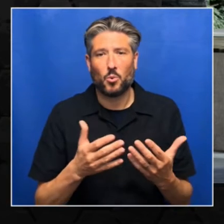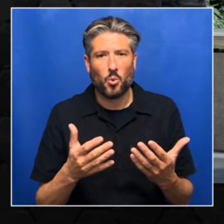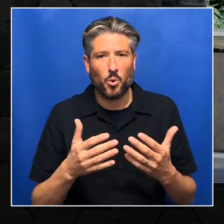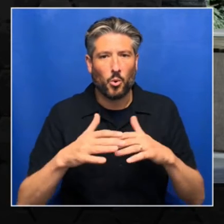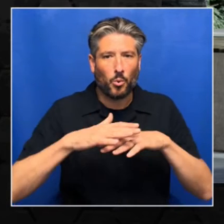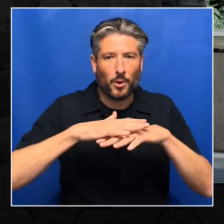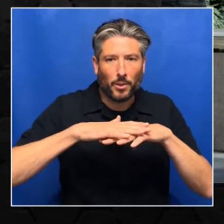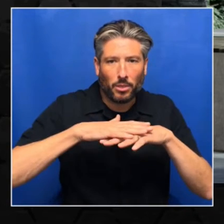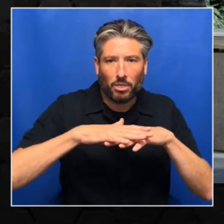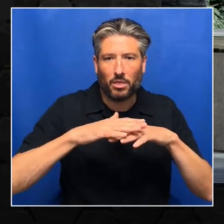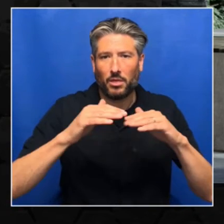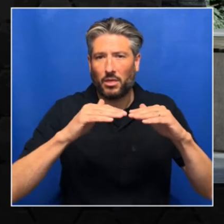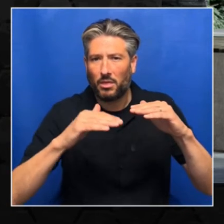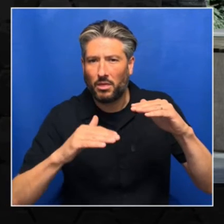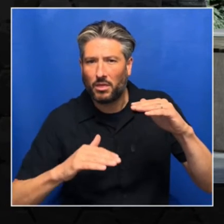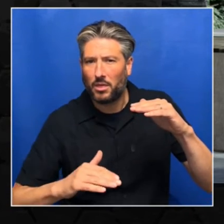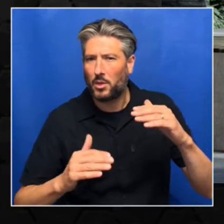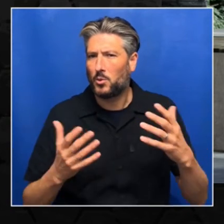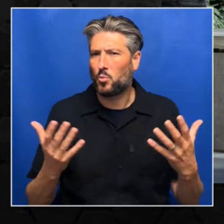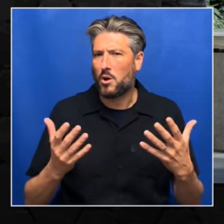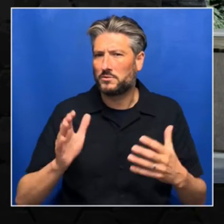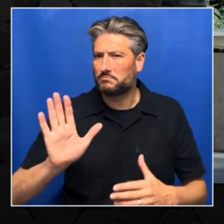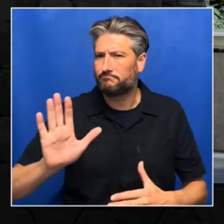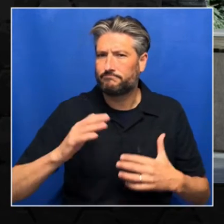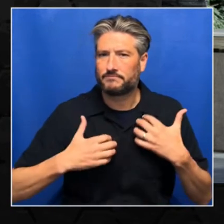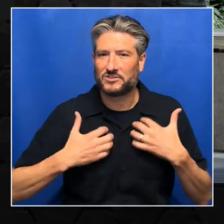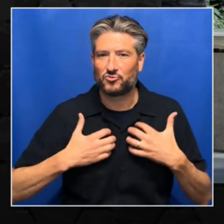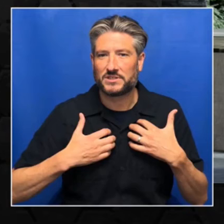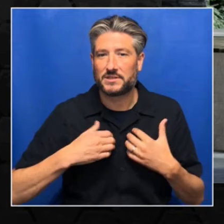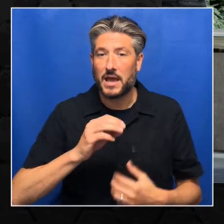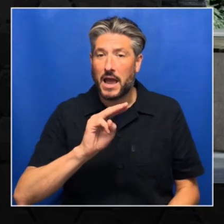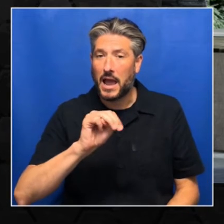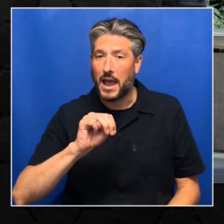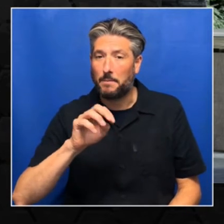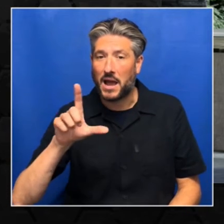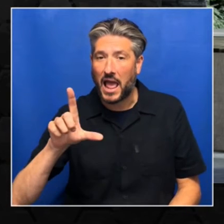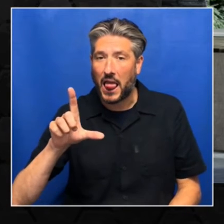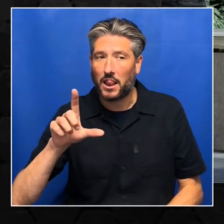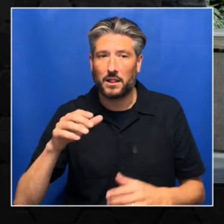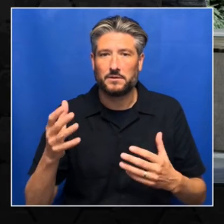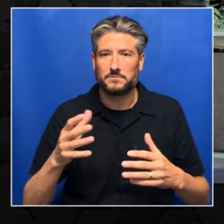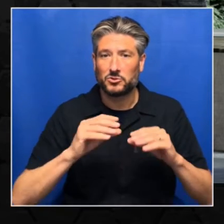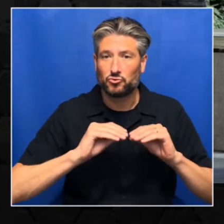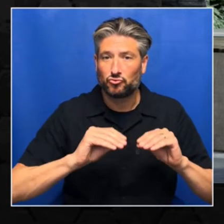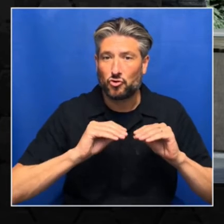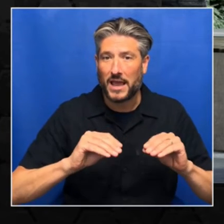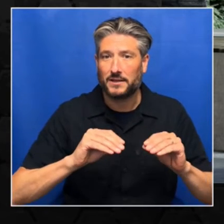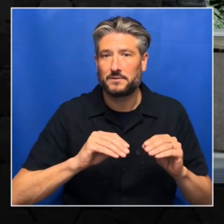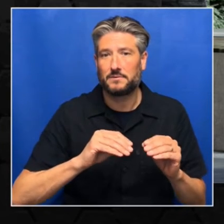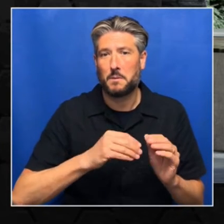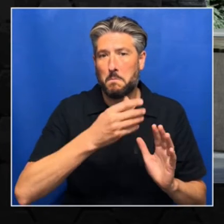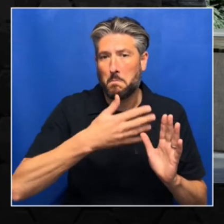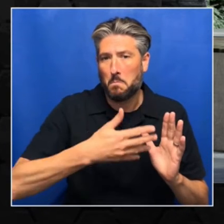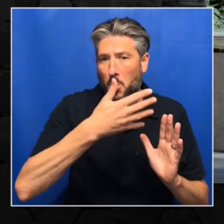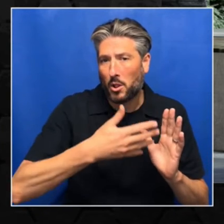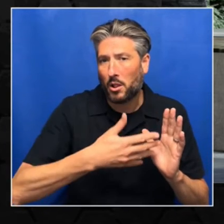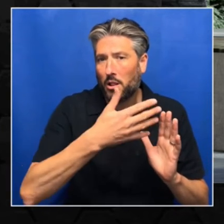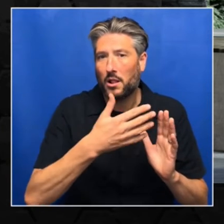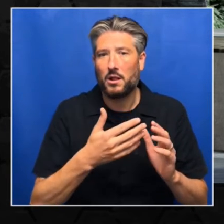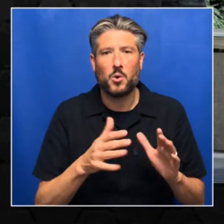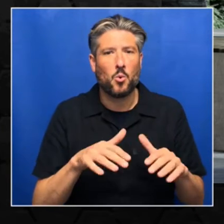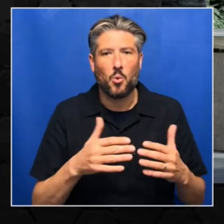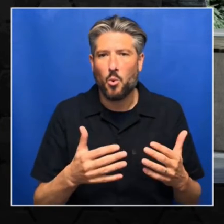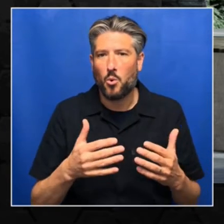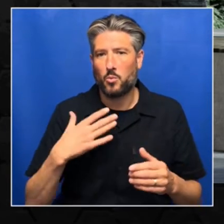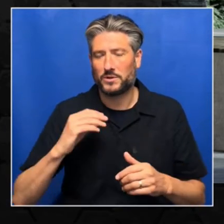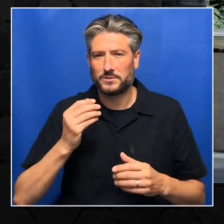shallow in deploying some machine learning or training model, or if you want to do for some advanced technology or cutting edge?